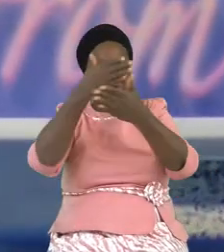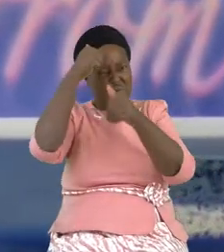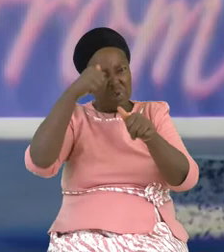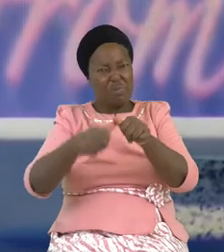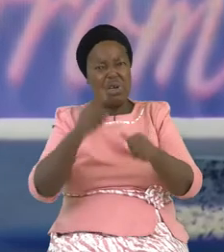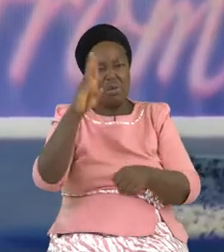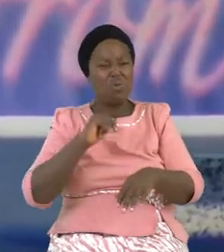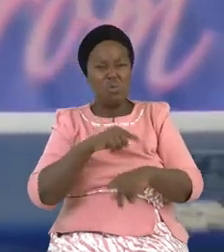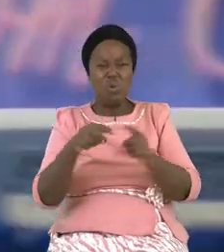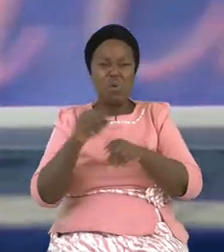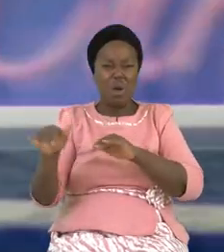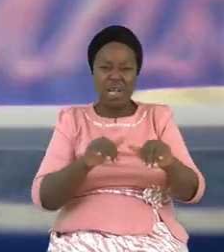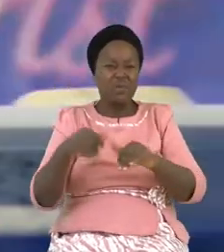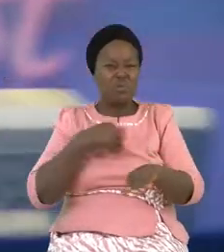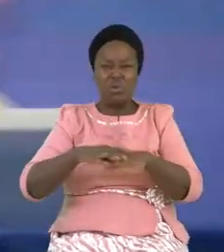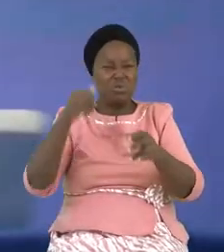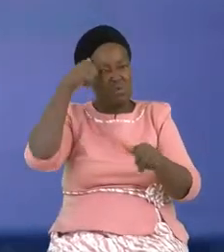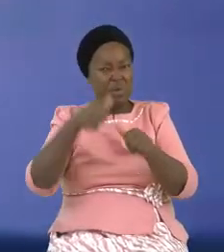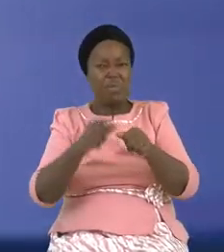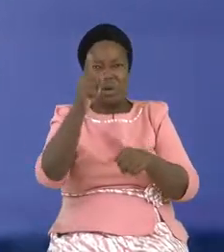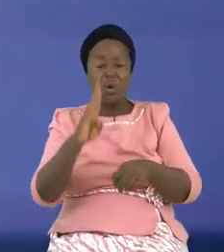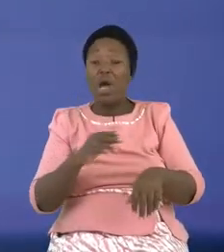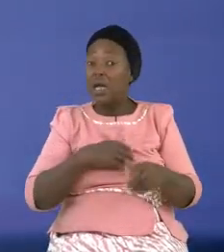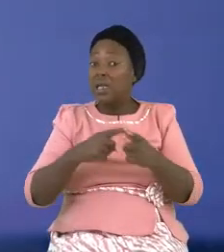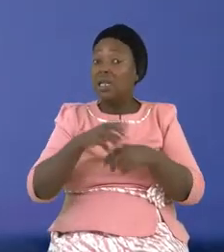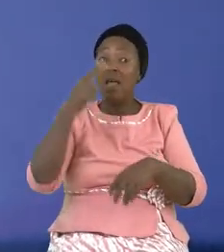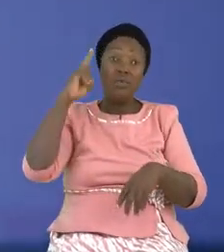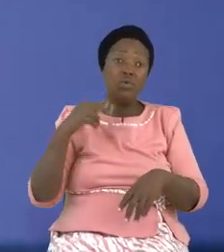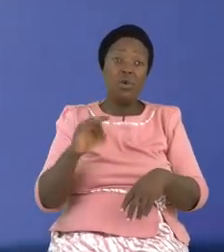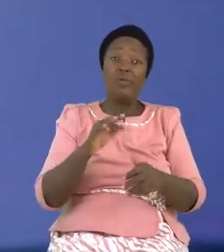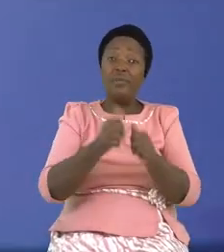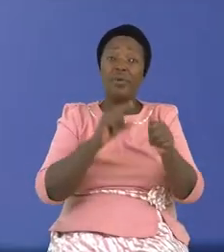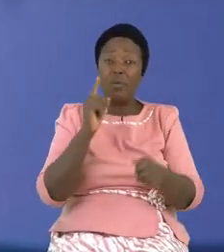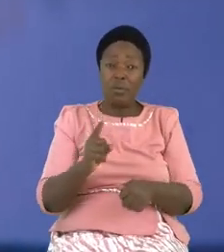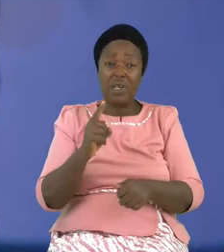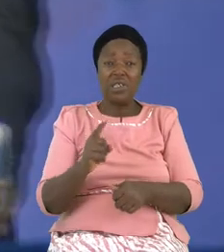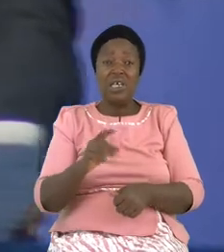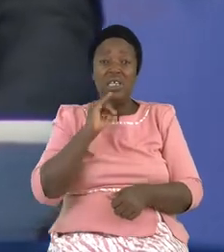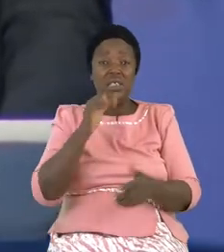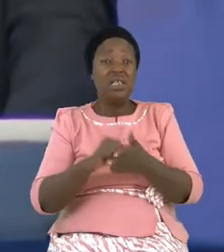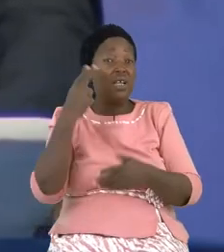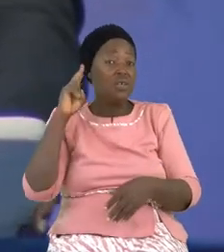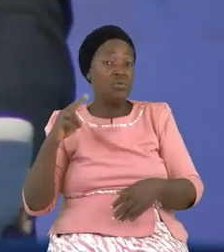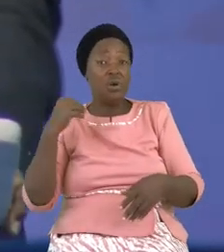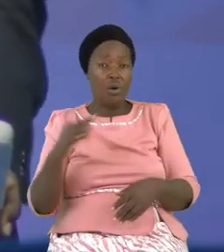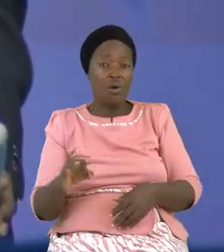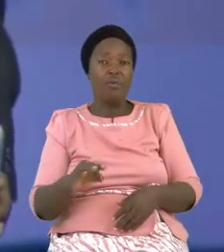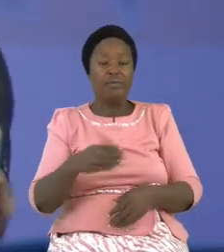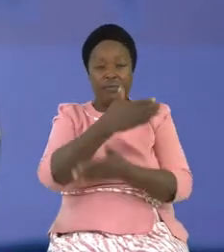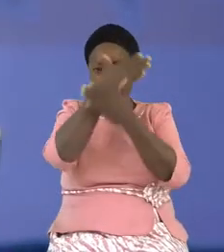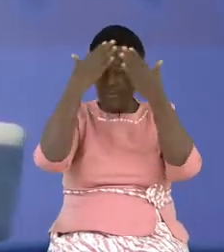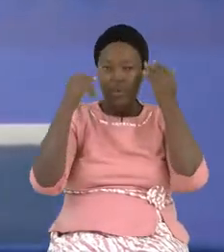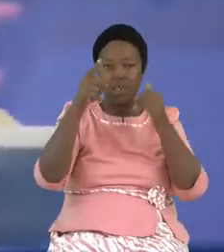act, we don't remember God. And the history of everyone is the history of forgetting God.